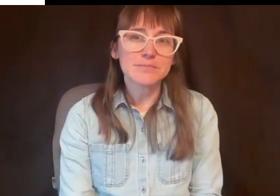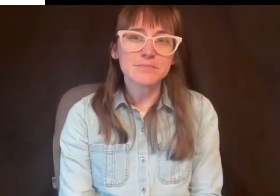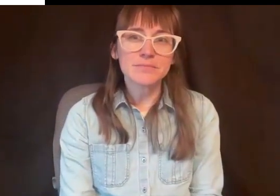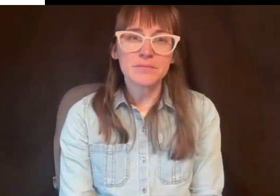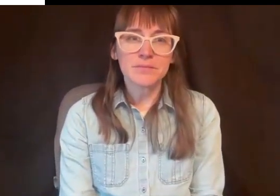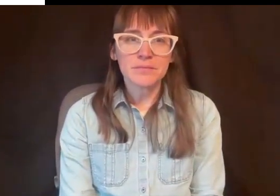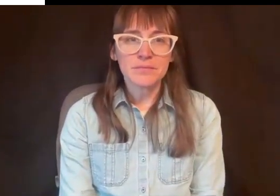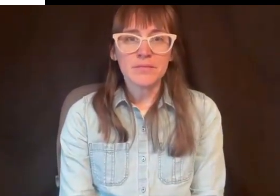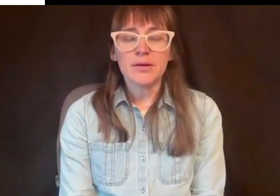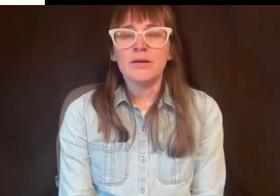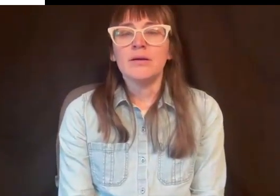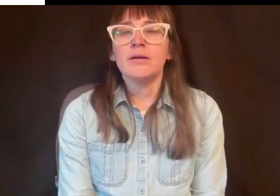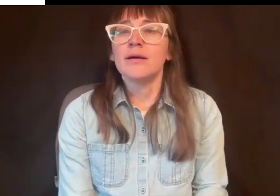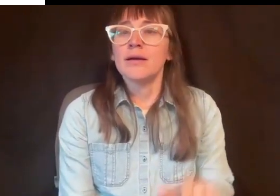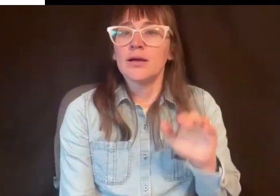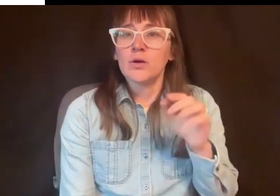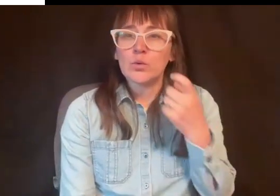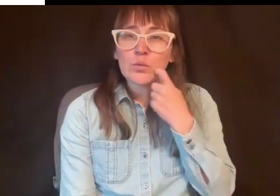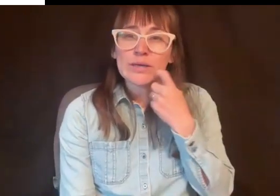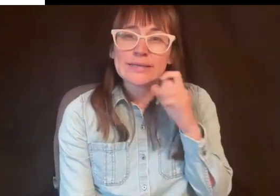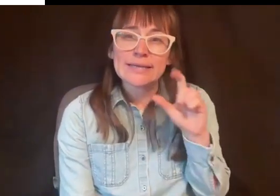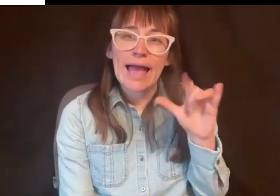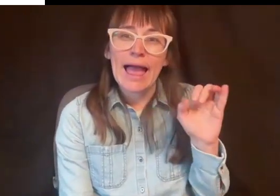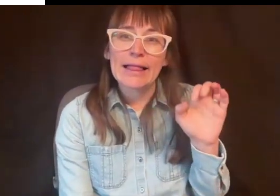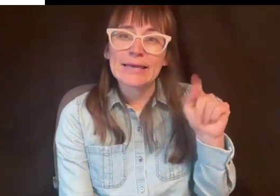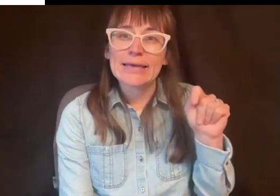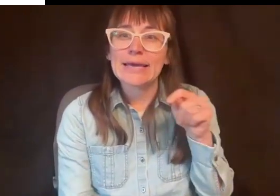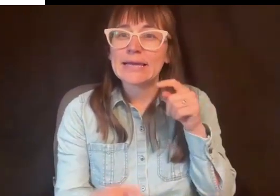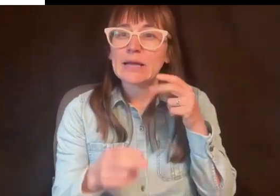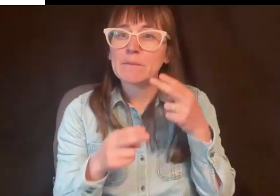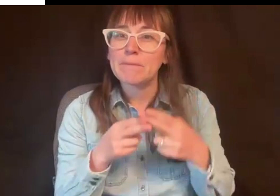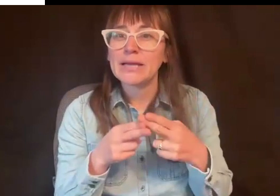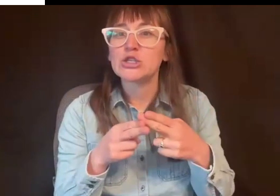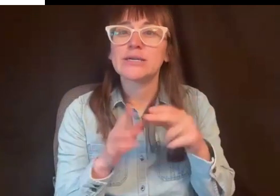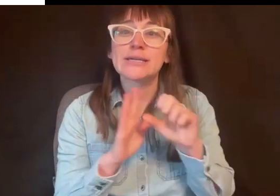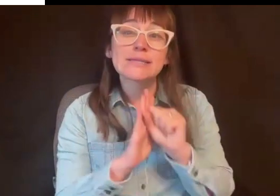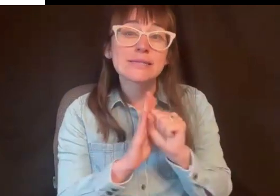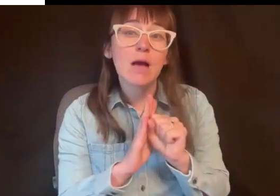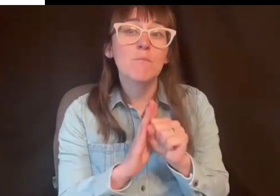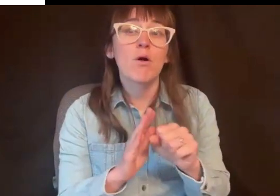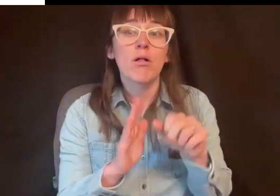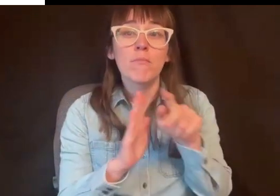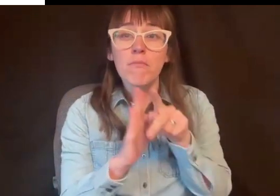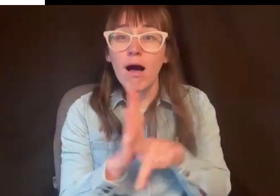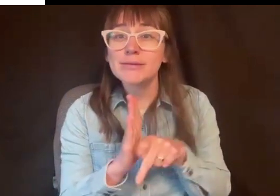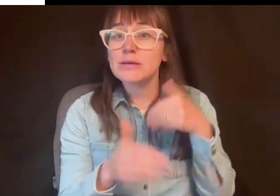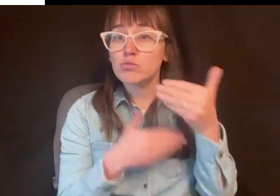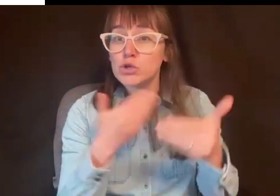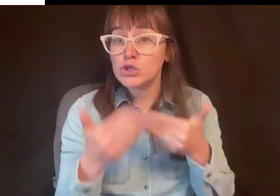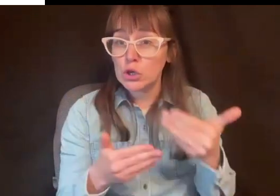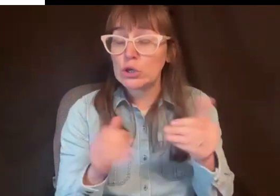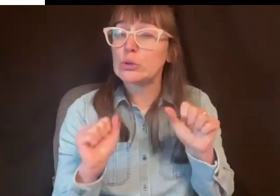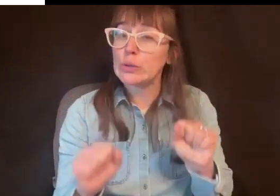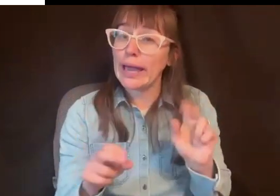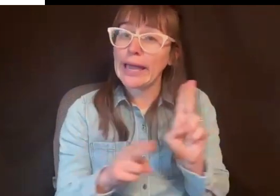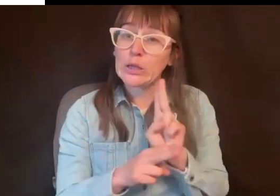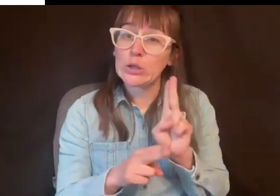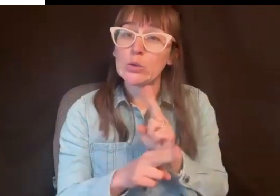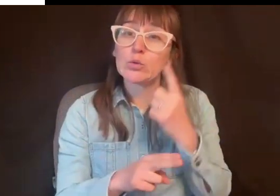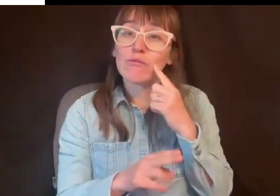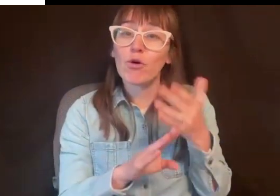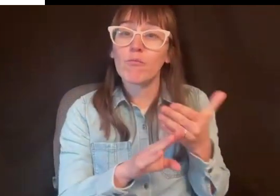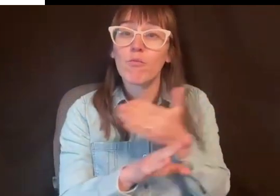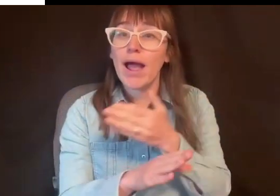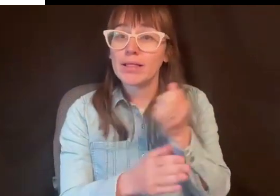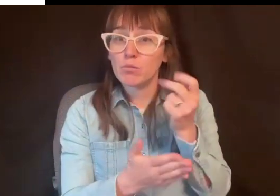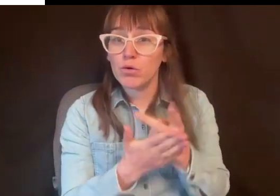So Elliot described earlier sample policies and procedures that a state unit on aging might use regarding prior approval of Section